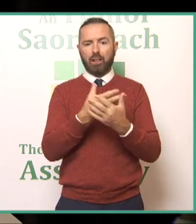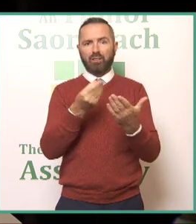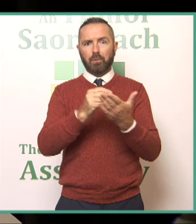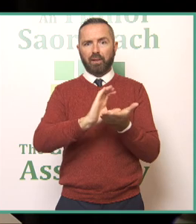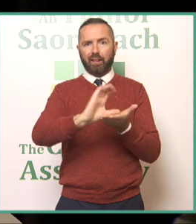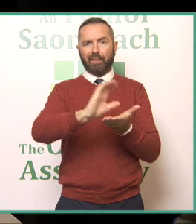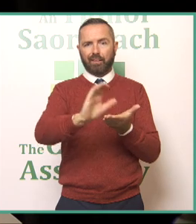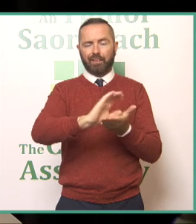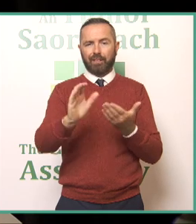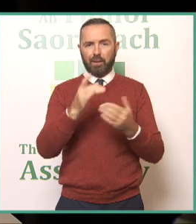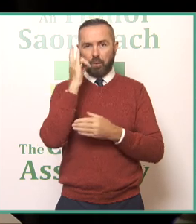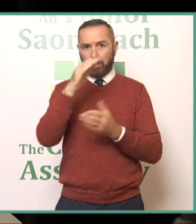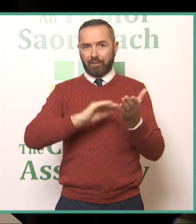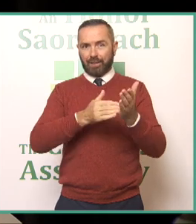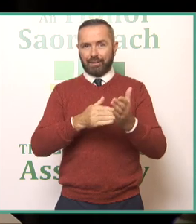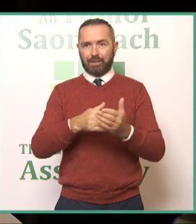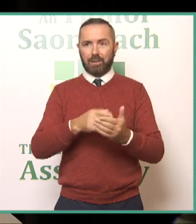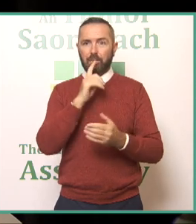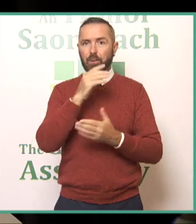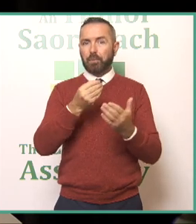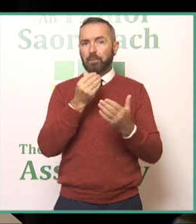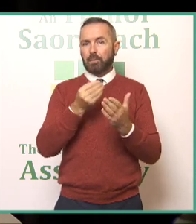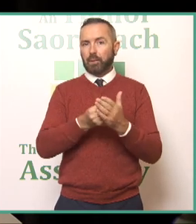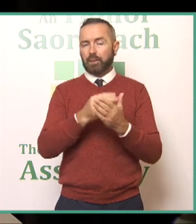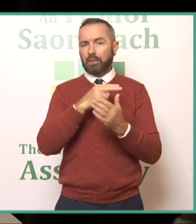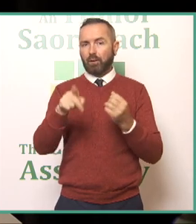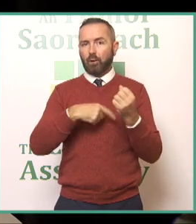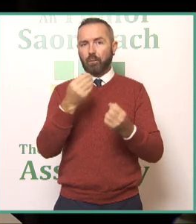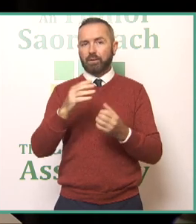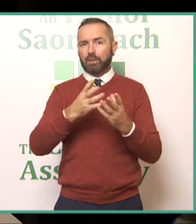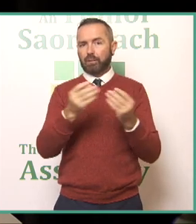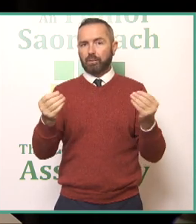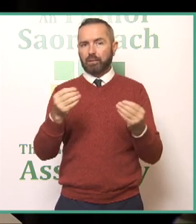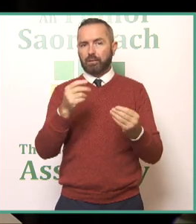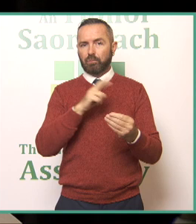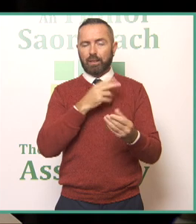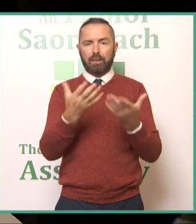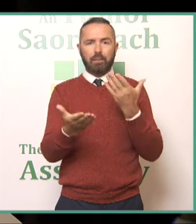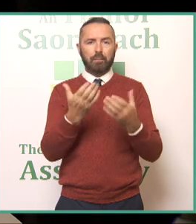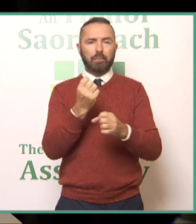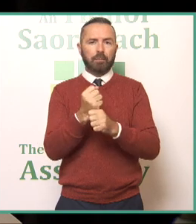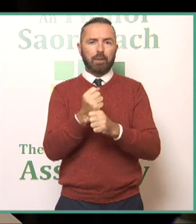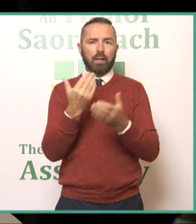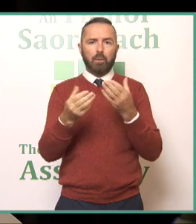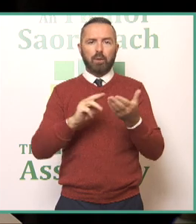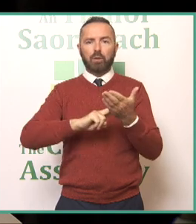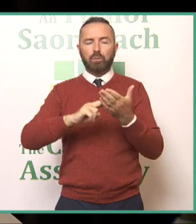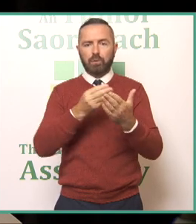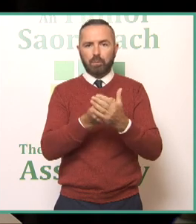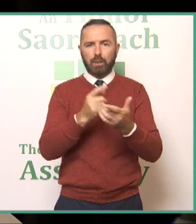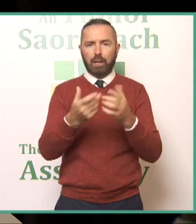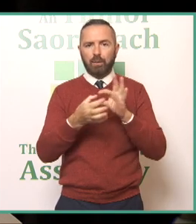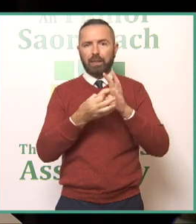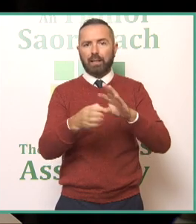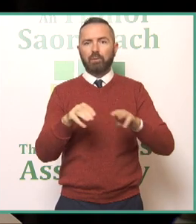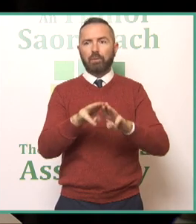that. And money isn't always the answer. It's how we use it and it's how we engage with people that we can get the money to the